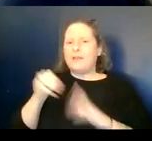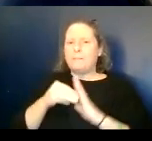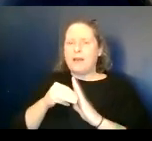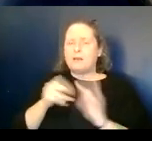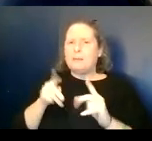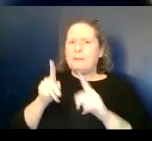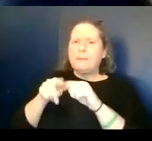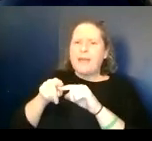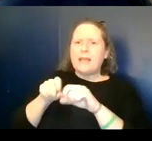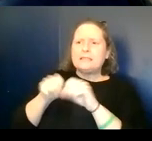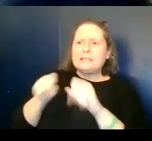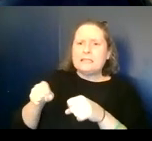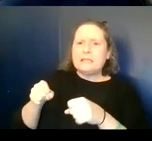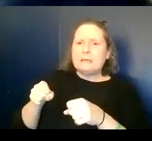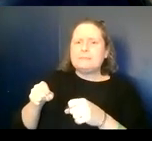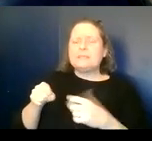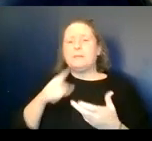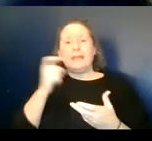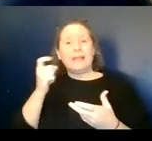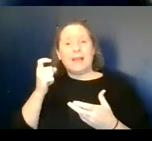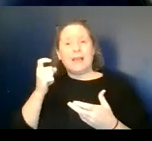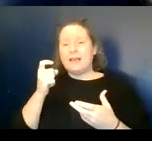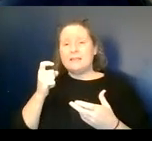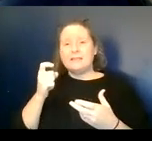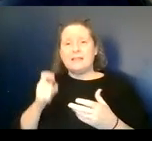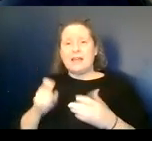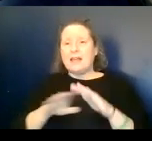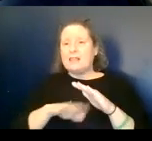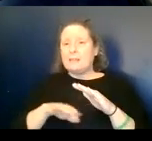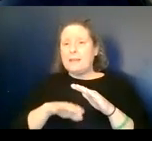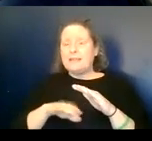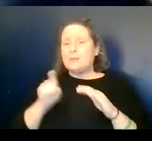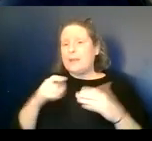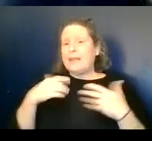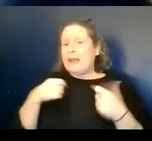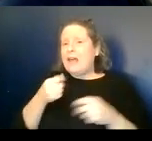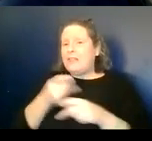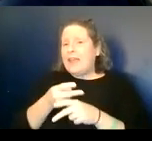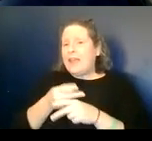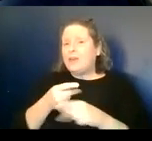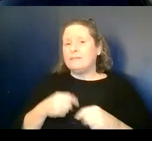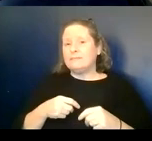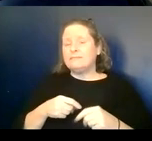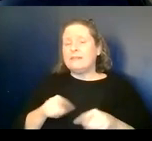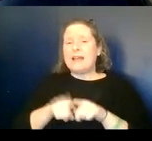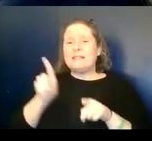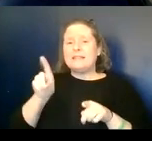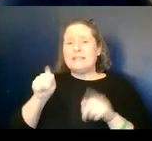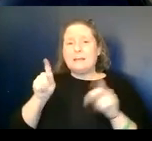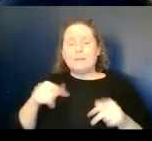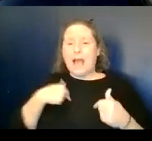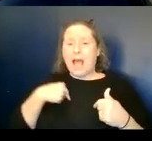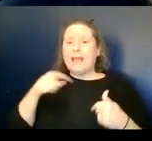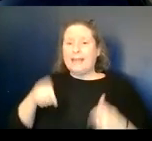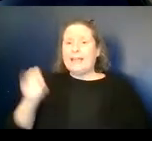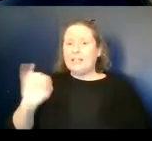systems because really at its base, we need healthcare. As a disabled person, I need insurance. I